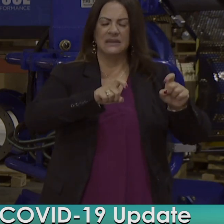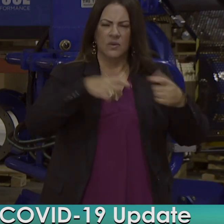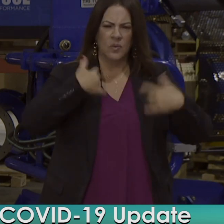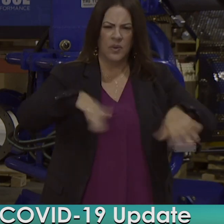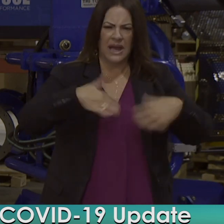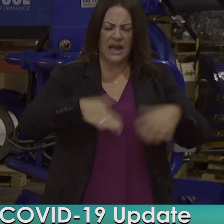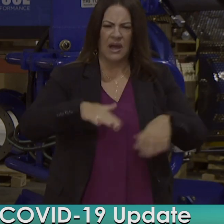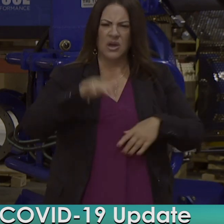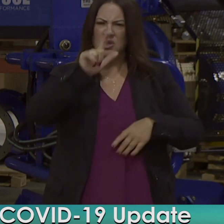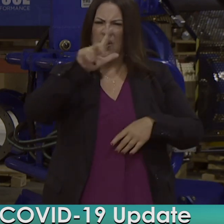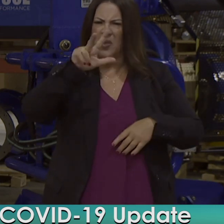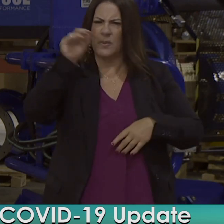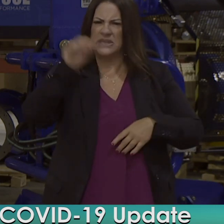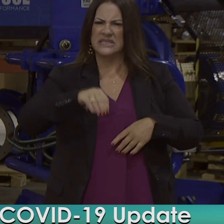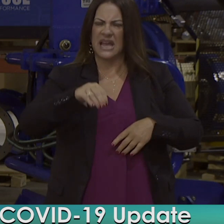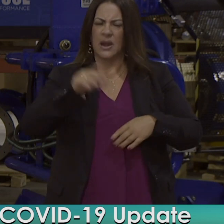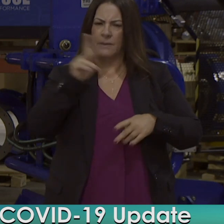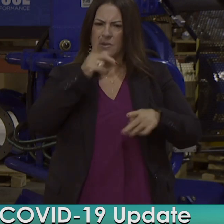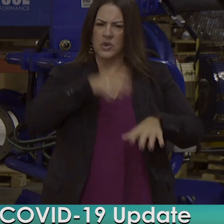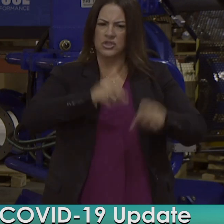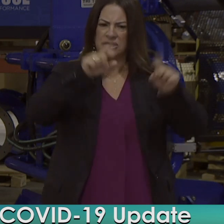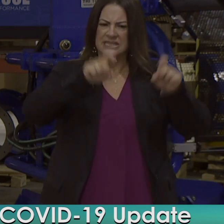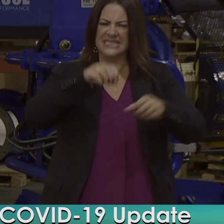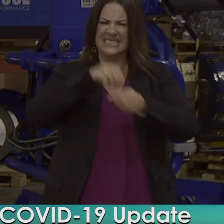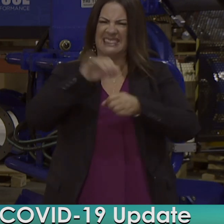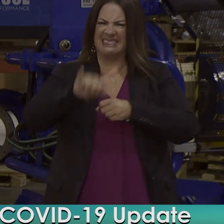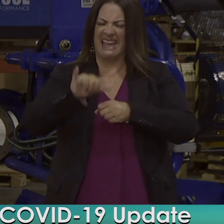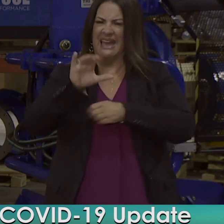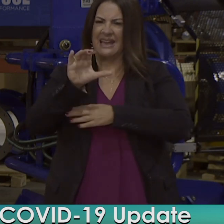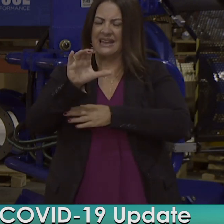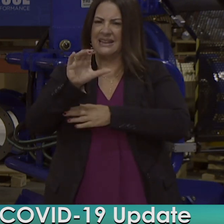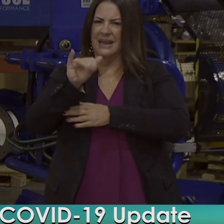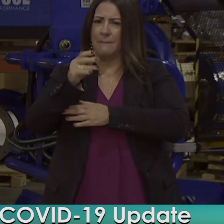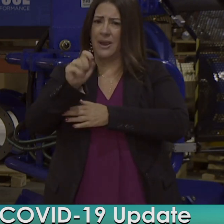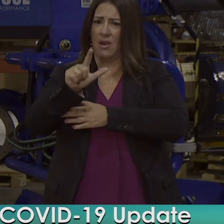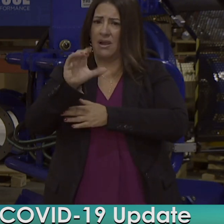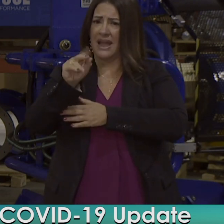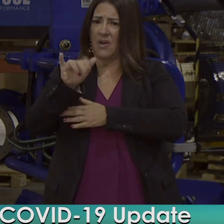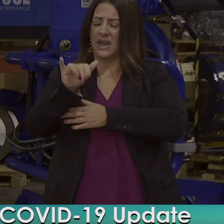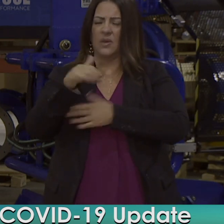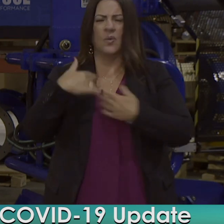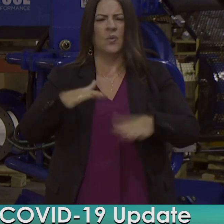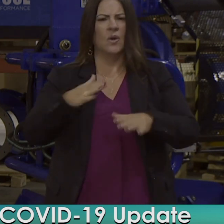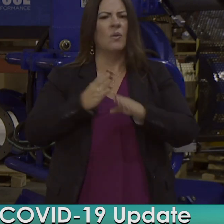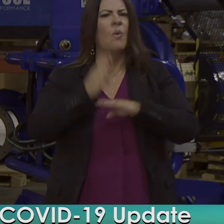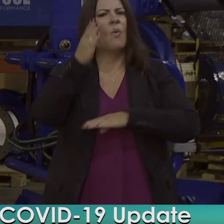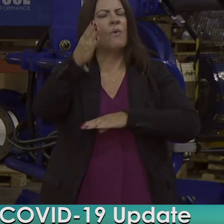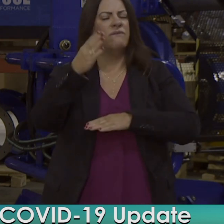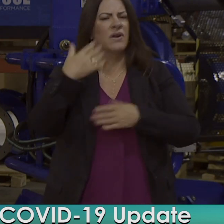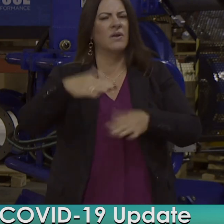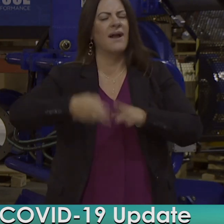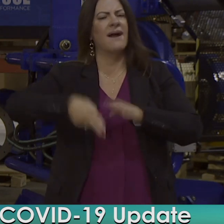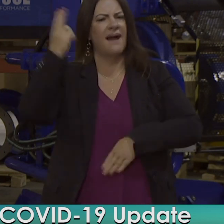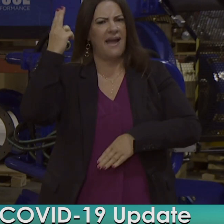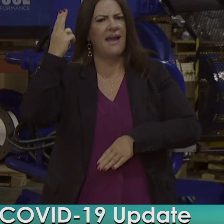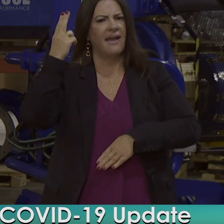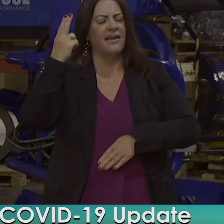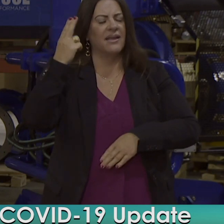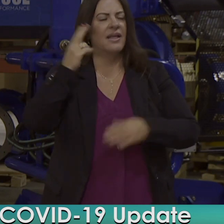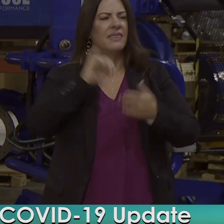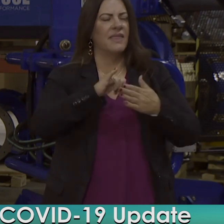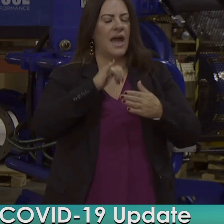is particularly concerning as well. That's well over the 10% threshold that is noted to get onto this monitoring list.